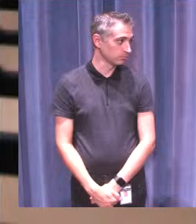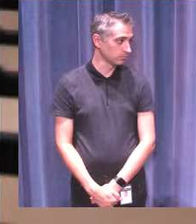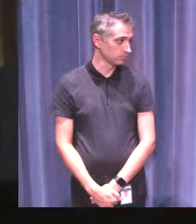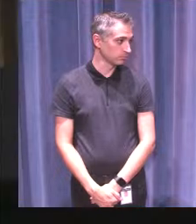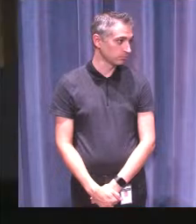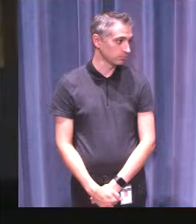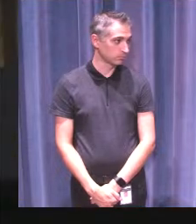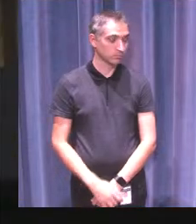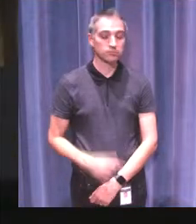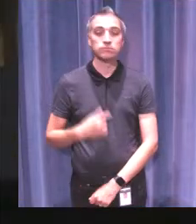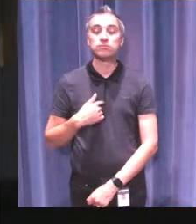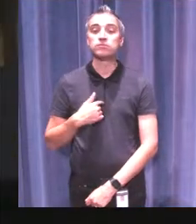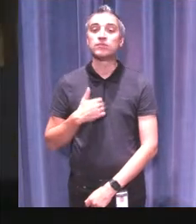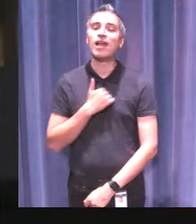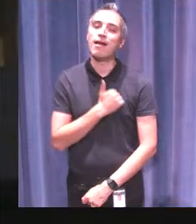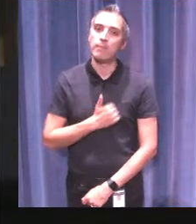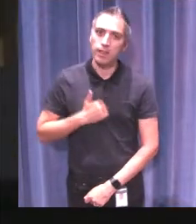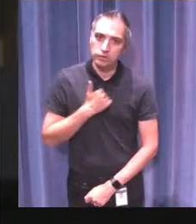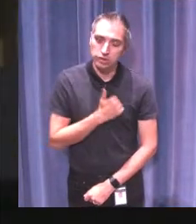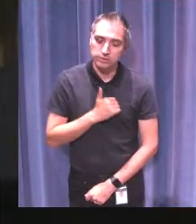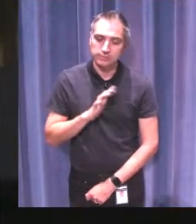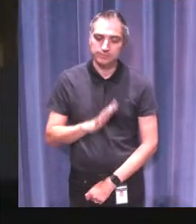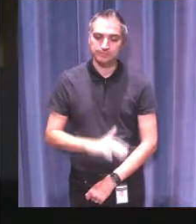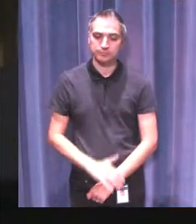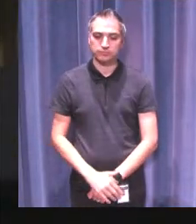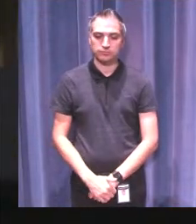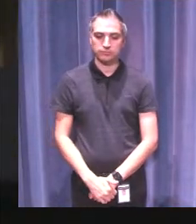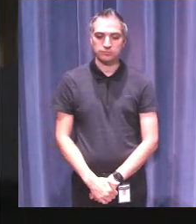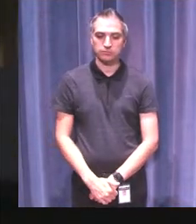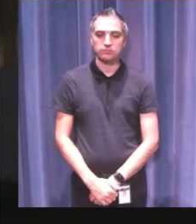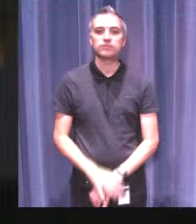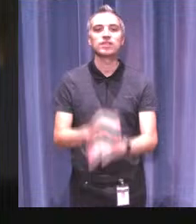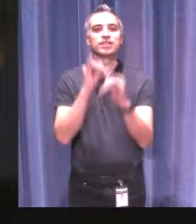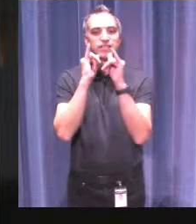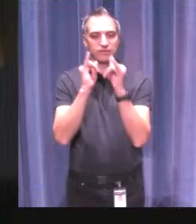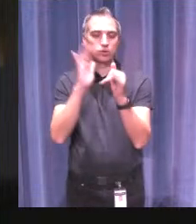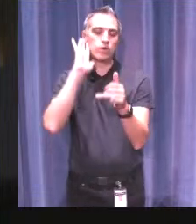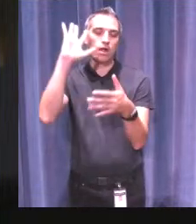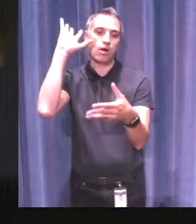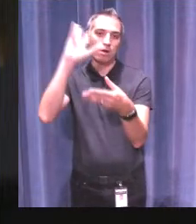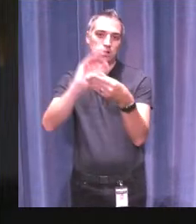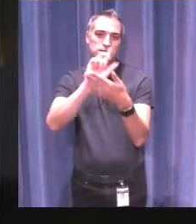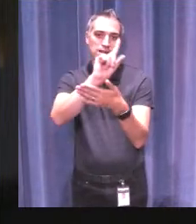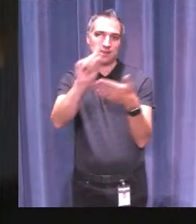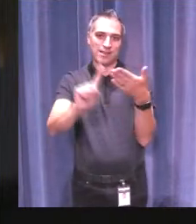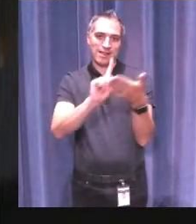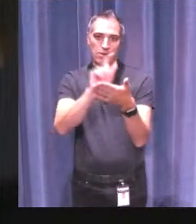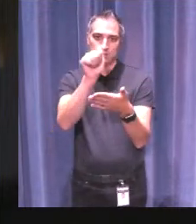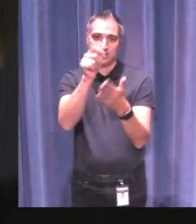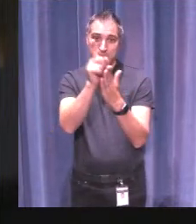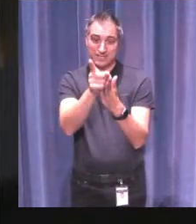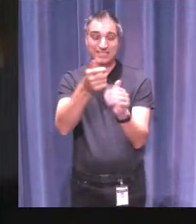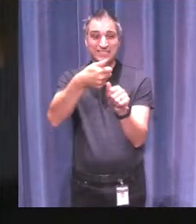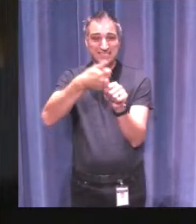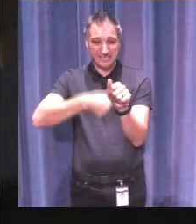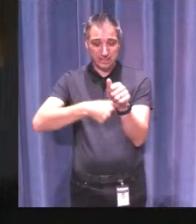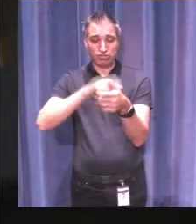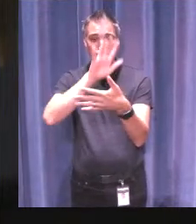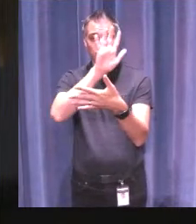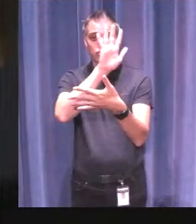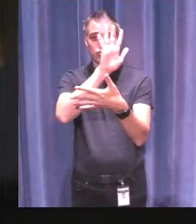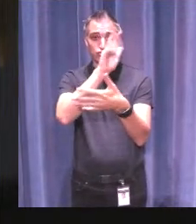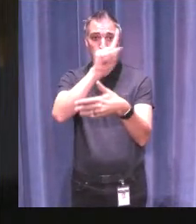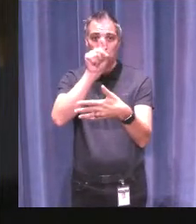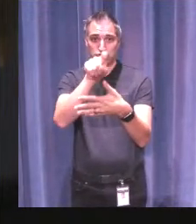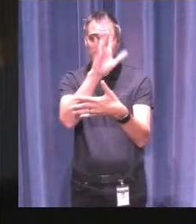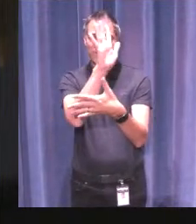I apologize for that. So the interview will go 1 hour and 10 minutes. Each question we'll have 5 minutes